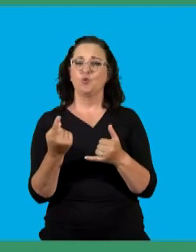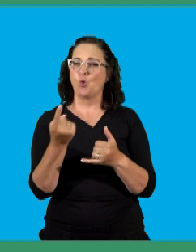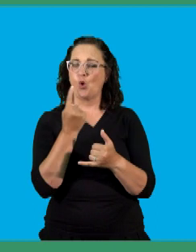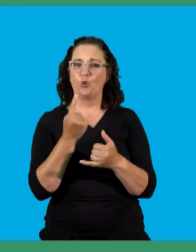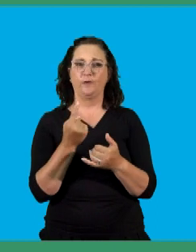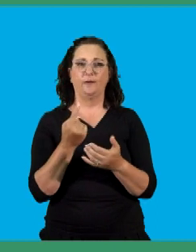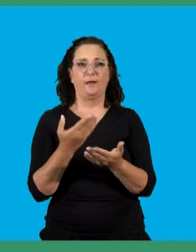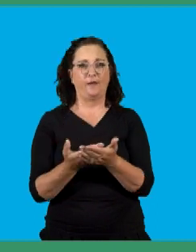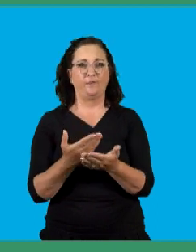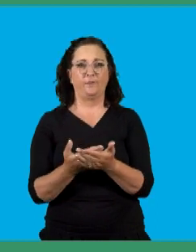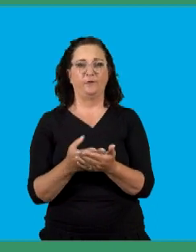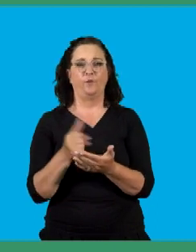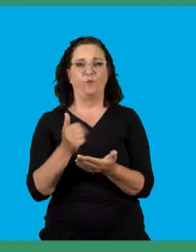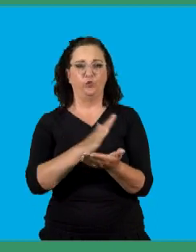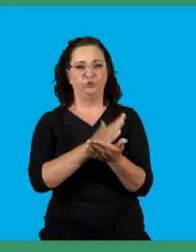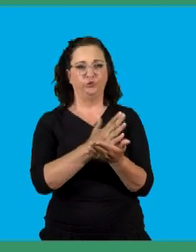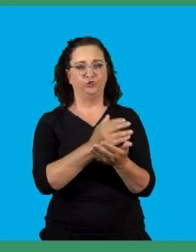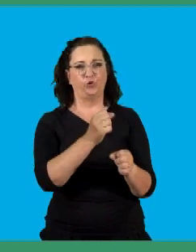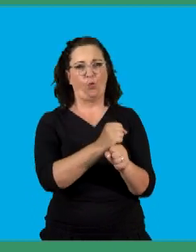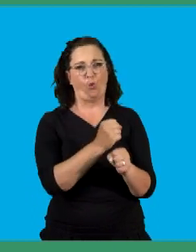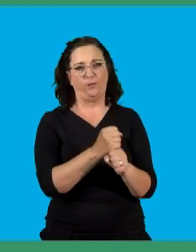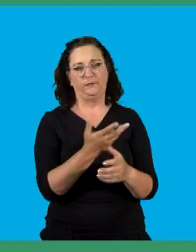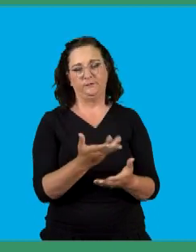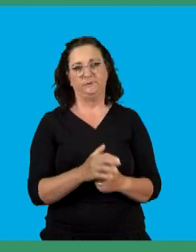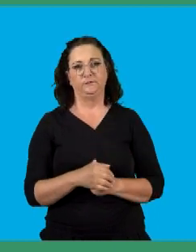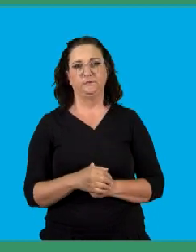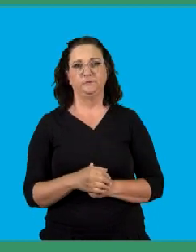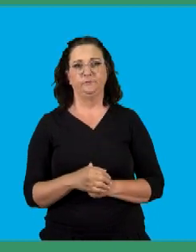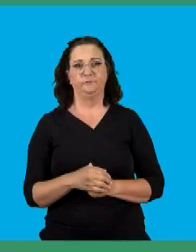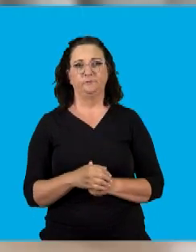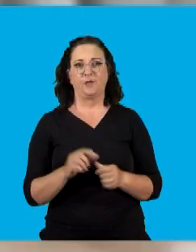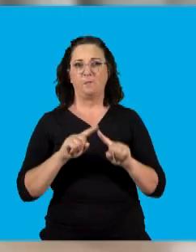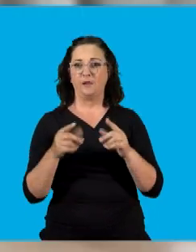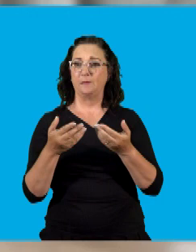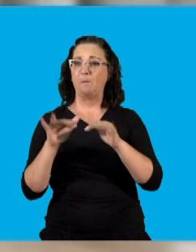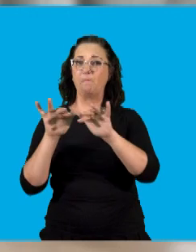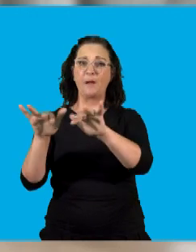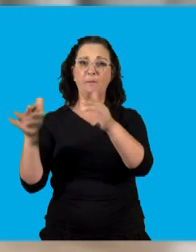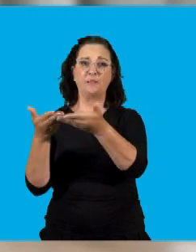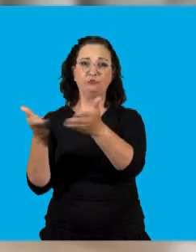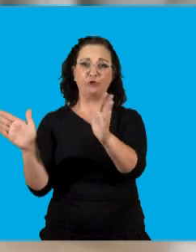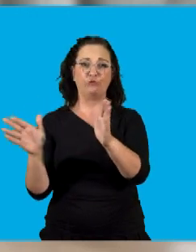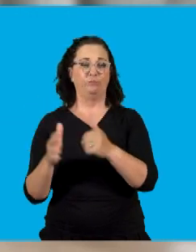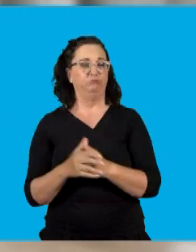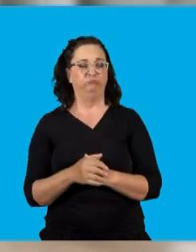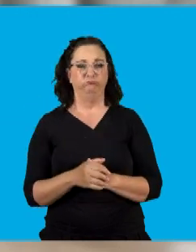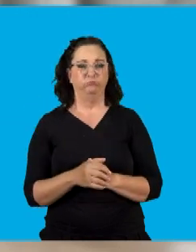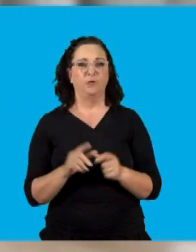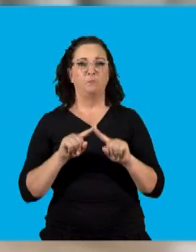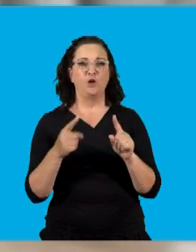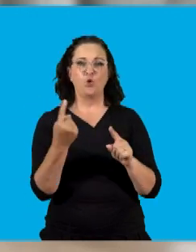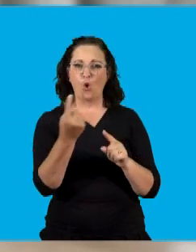to the shareholders. So obviously the information of a private company, it does not belong to the general public, but it's